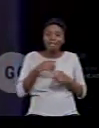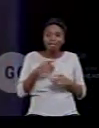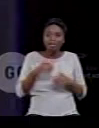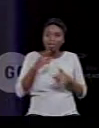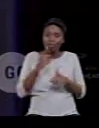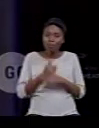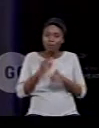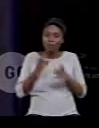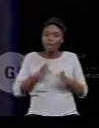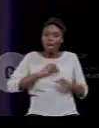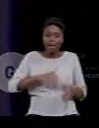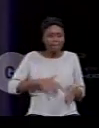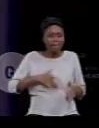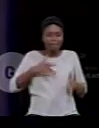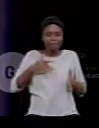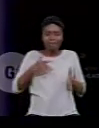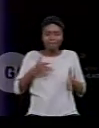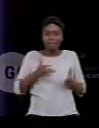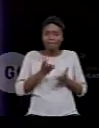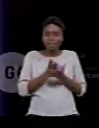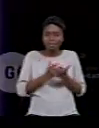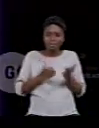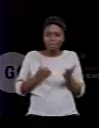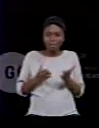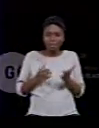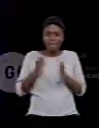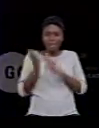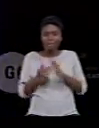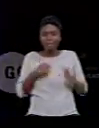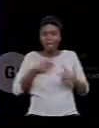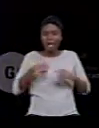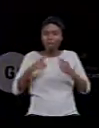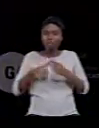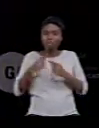I feel like something like that. I go to the toilet,